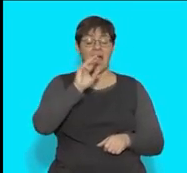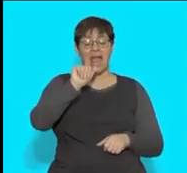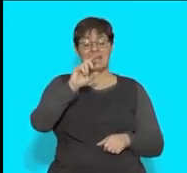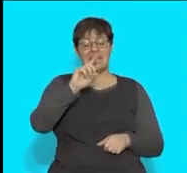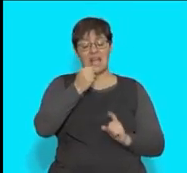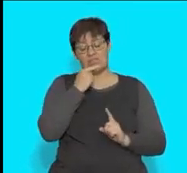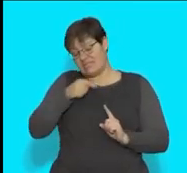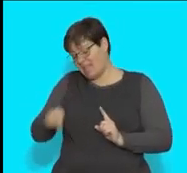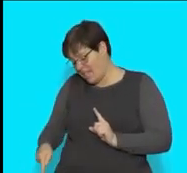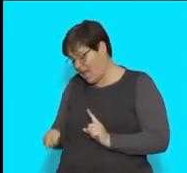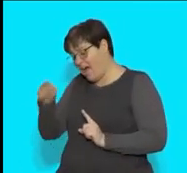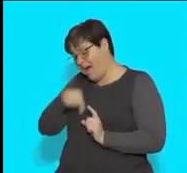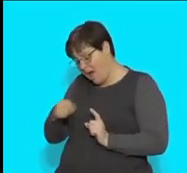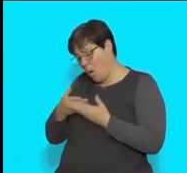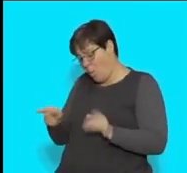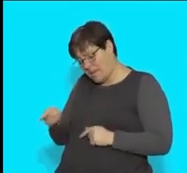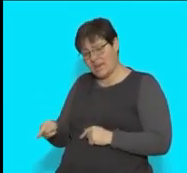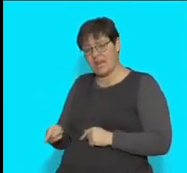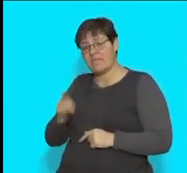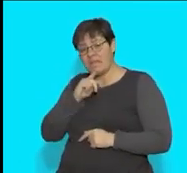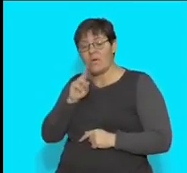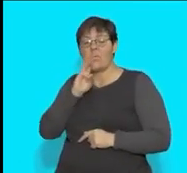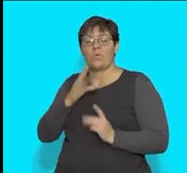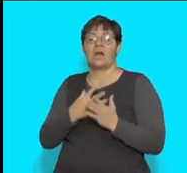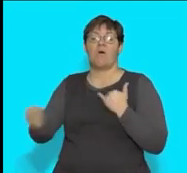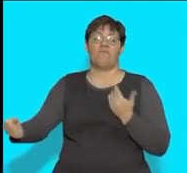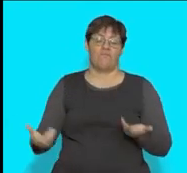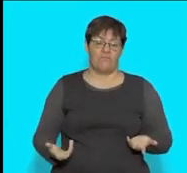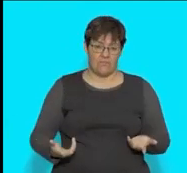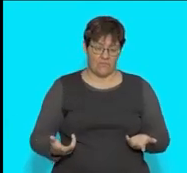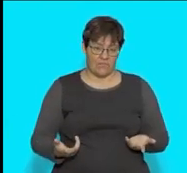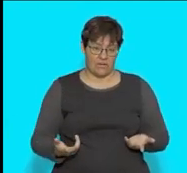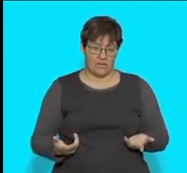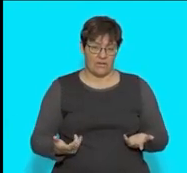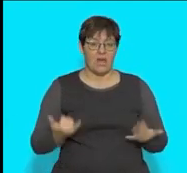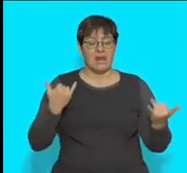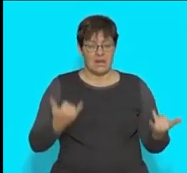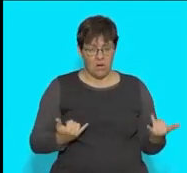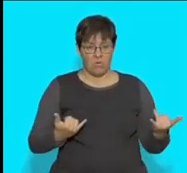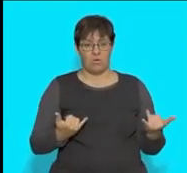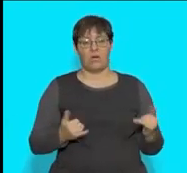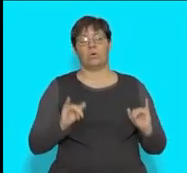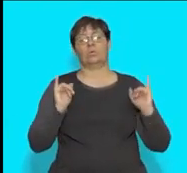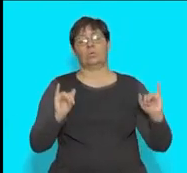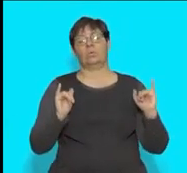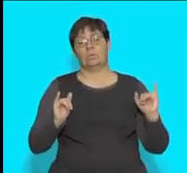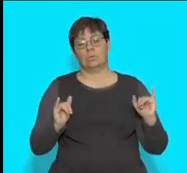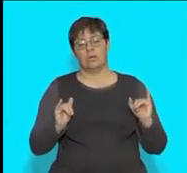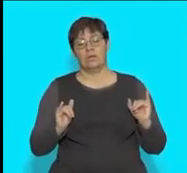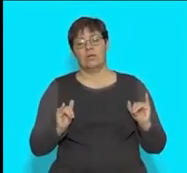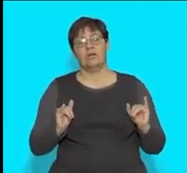tubules open, and I take water out. And obviously, then I have a far more